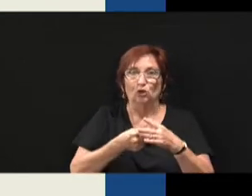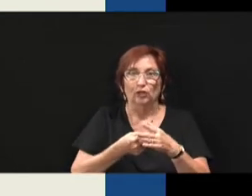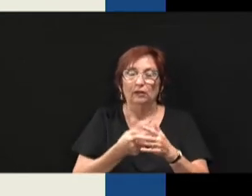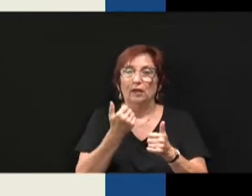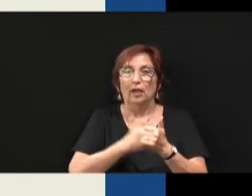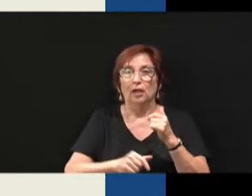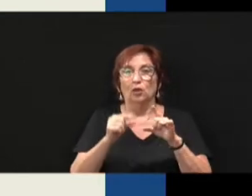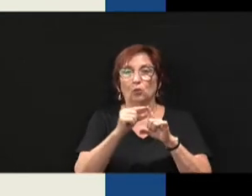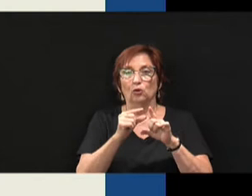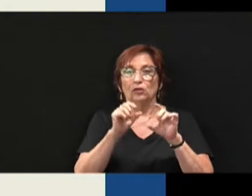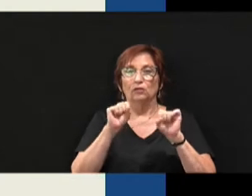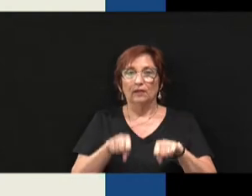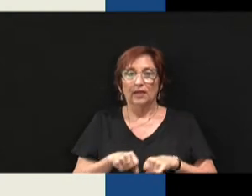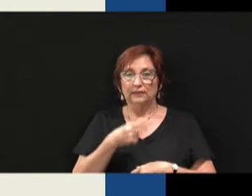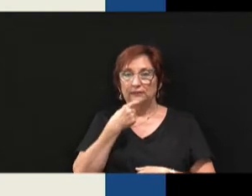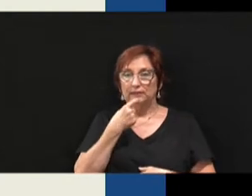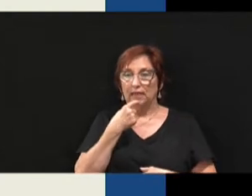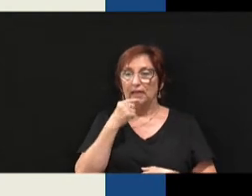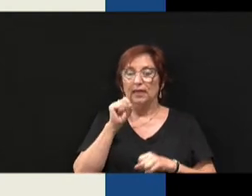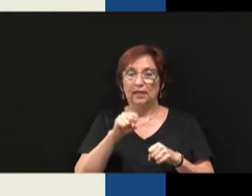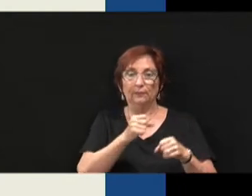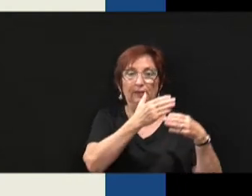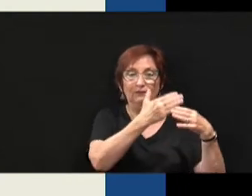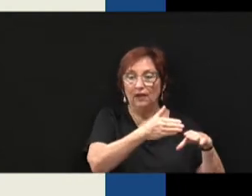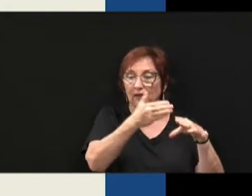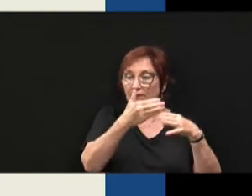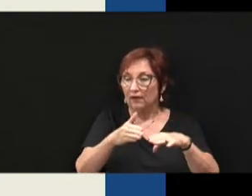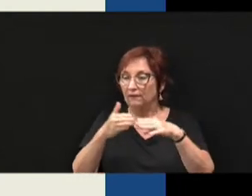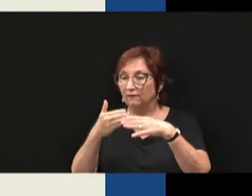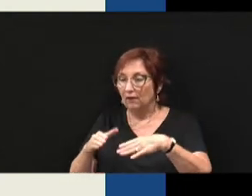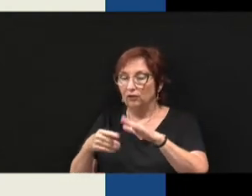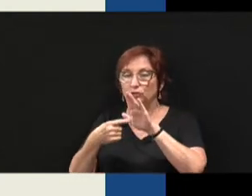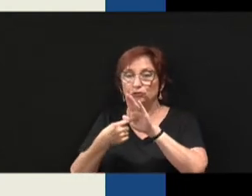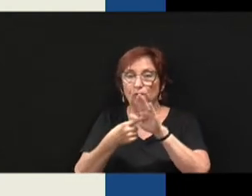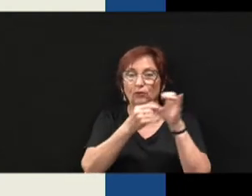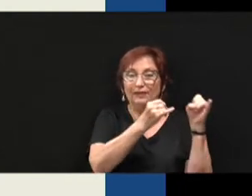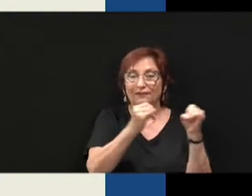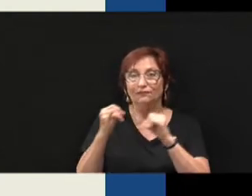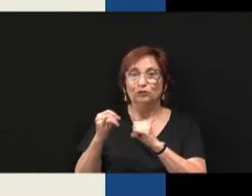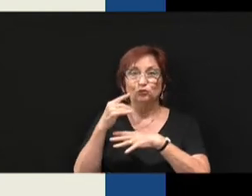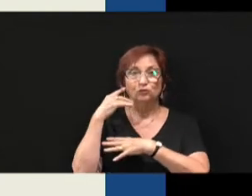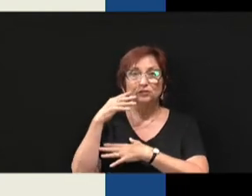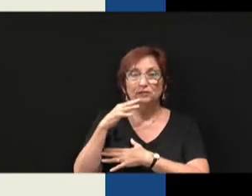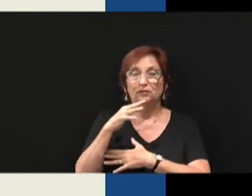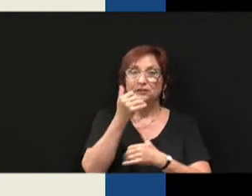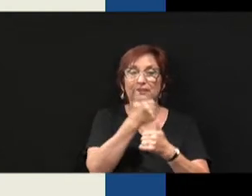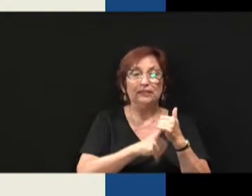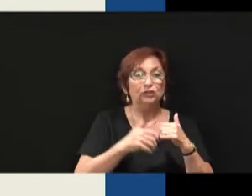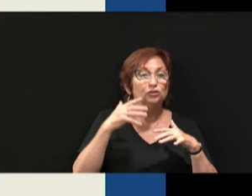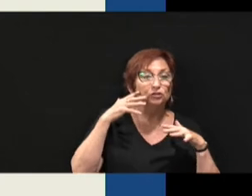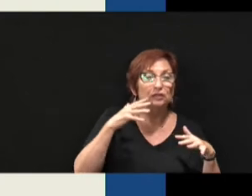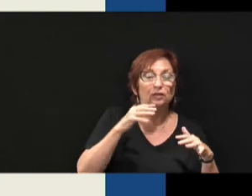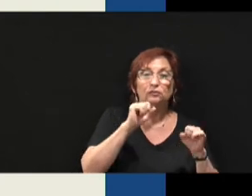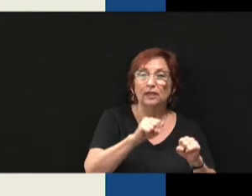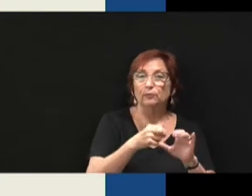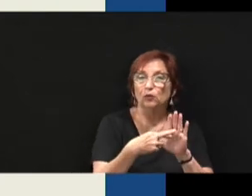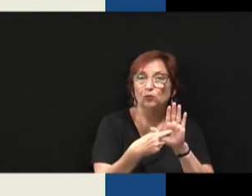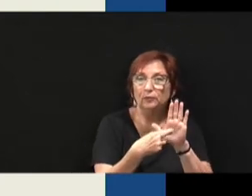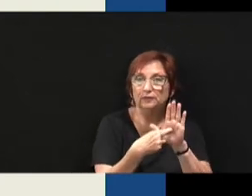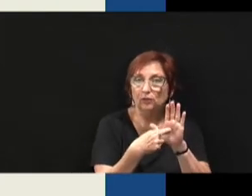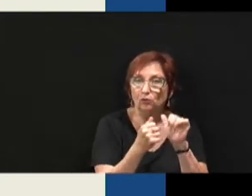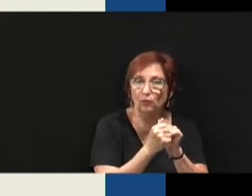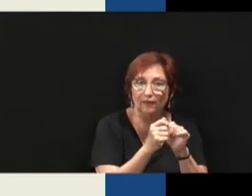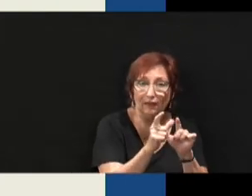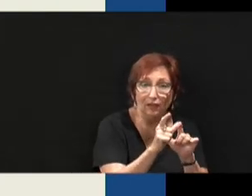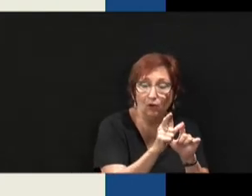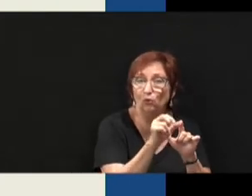that we can say can be broken into individual sounds, and each sound can be represented by letter or